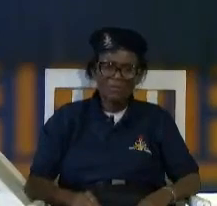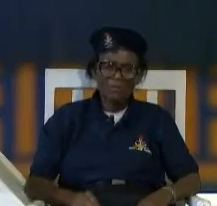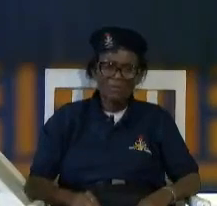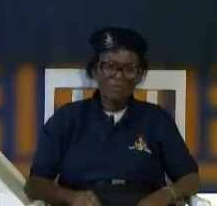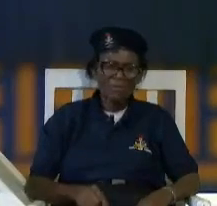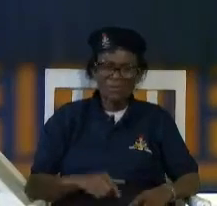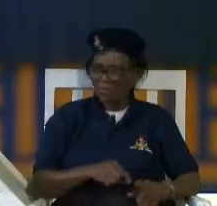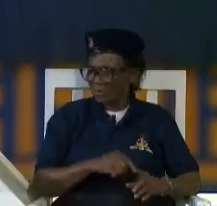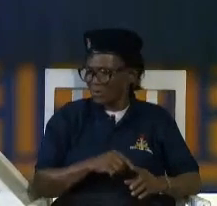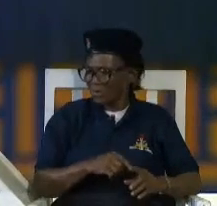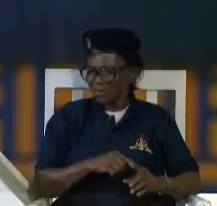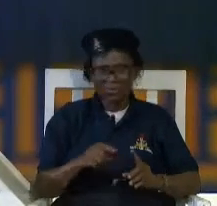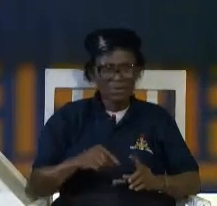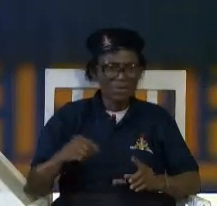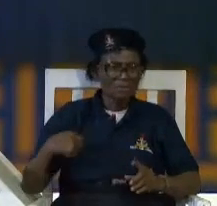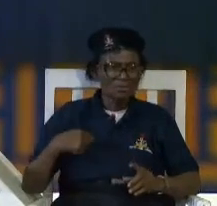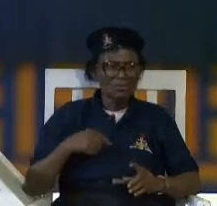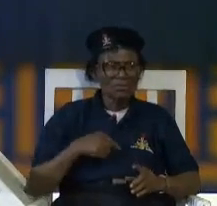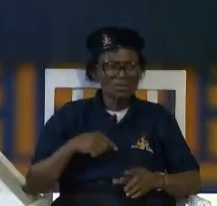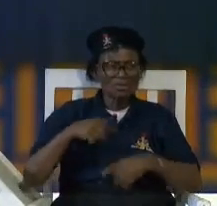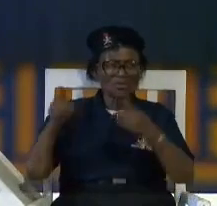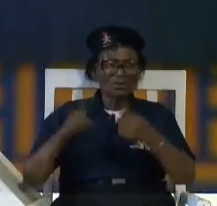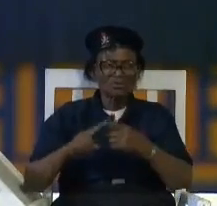when we approach God